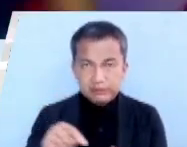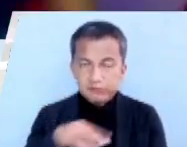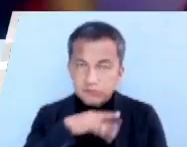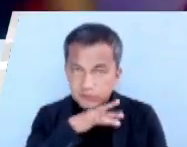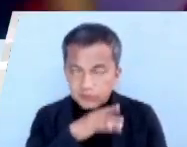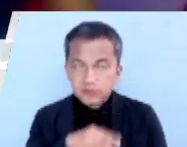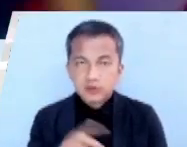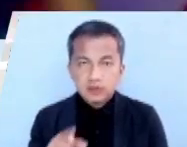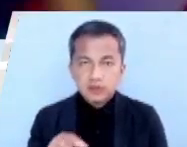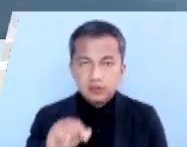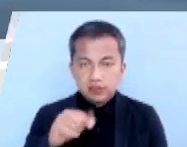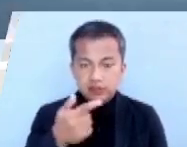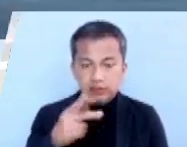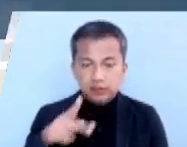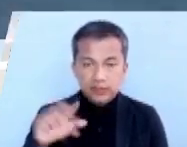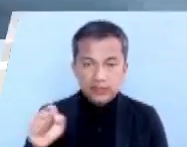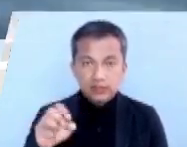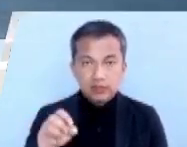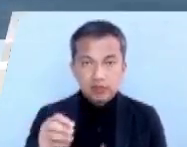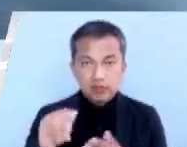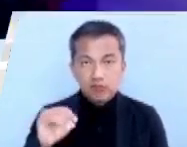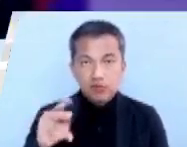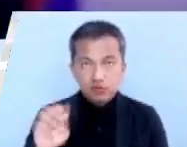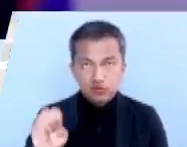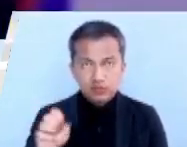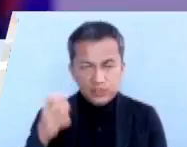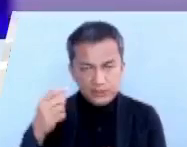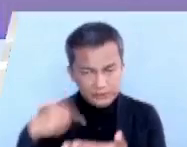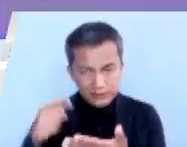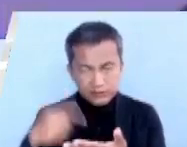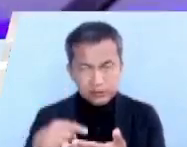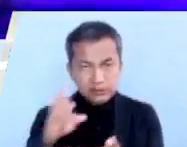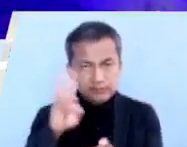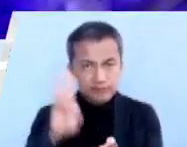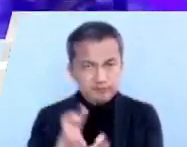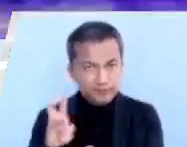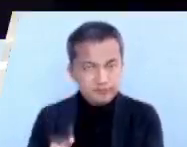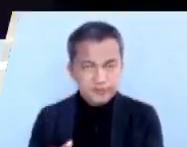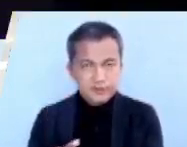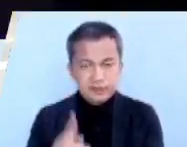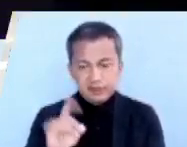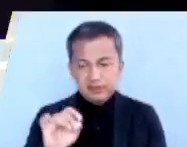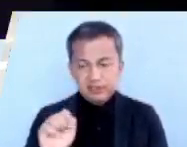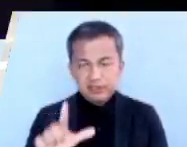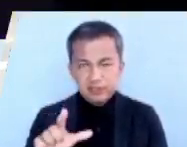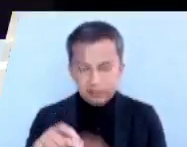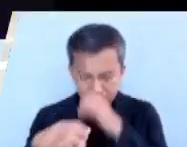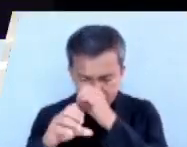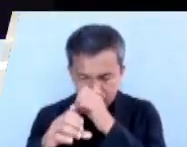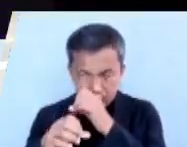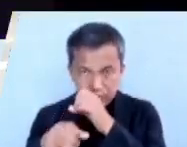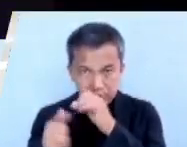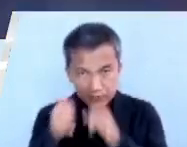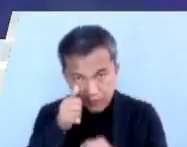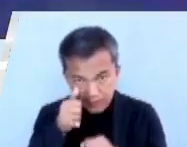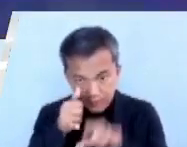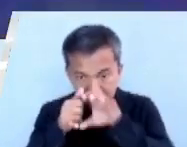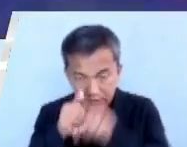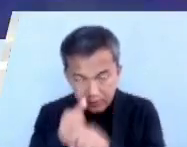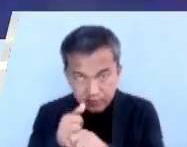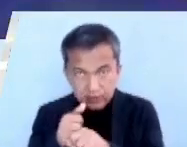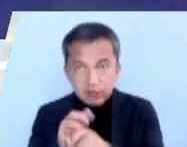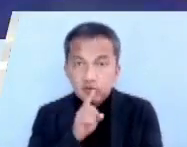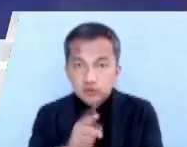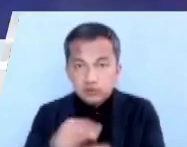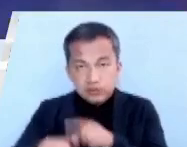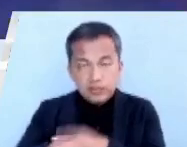GPS module din na kayang mag-track ng location. Digital microscope camera to capture real-time images. At may kakayahan